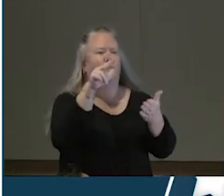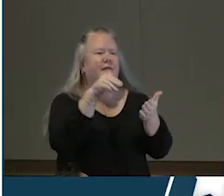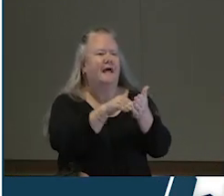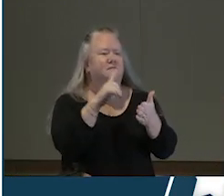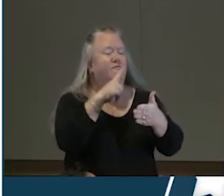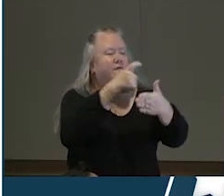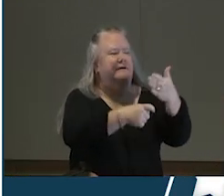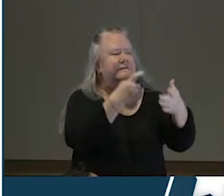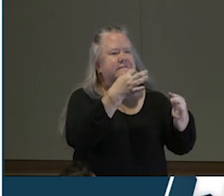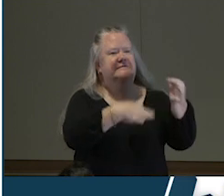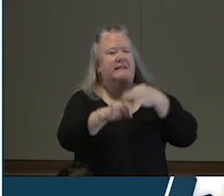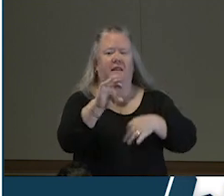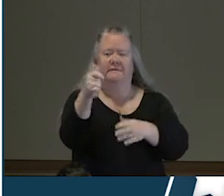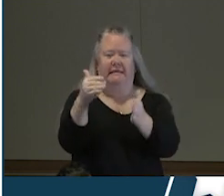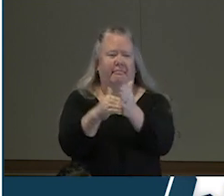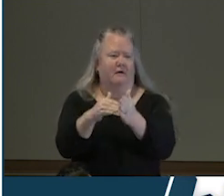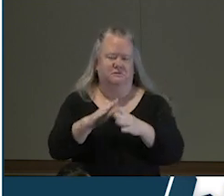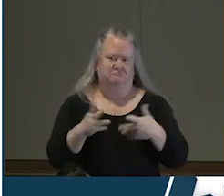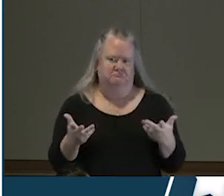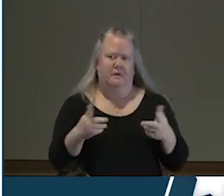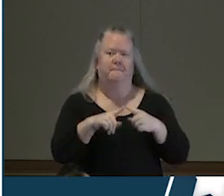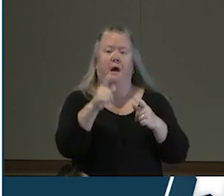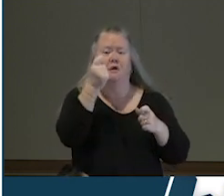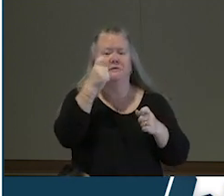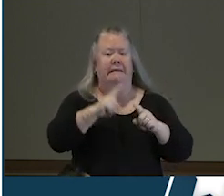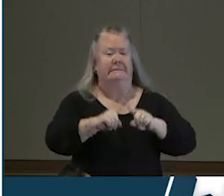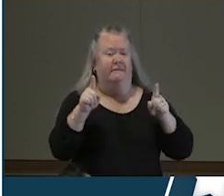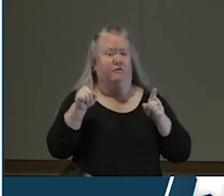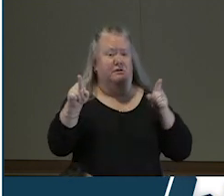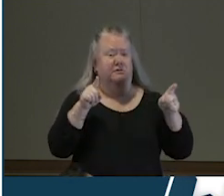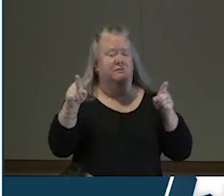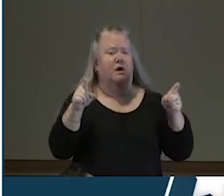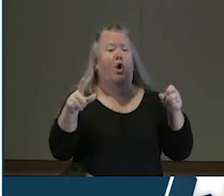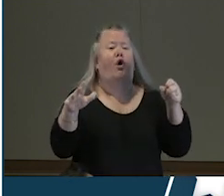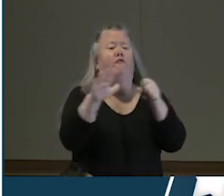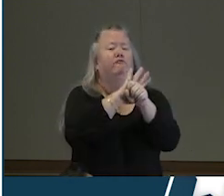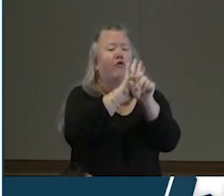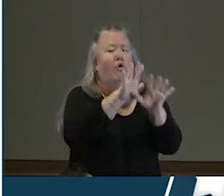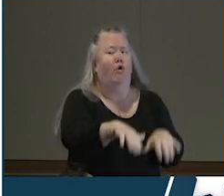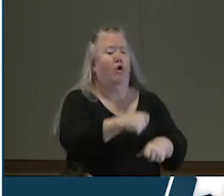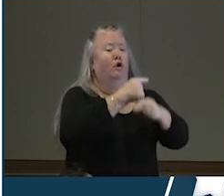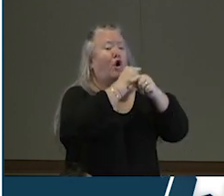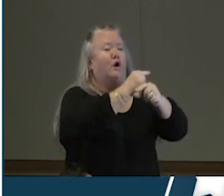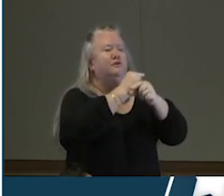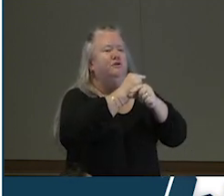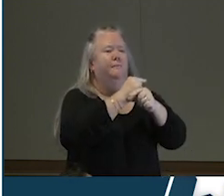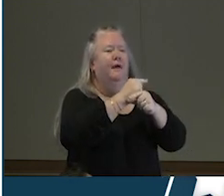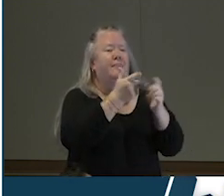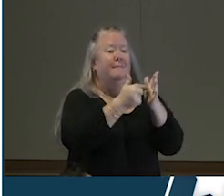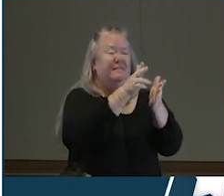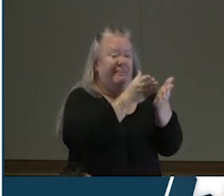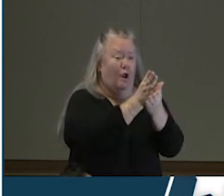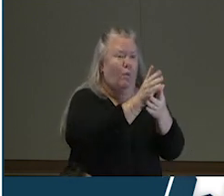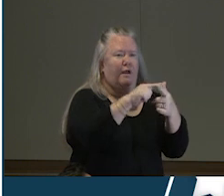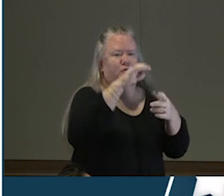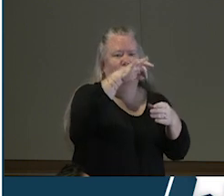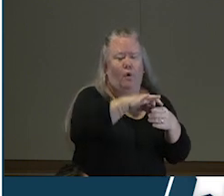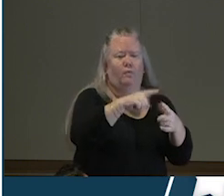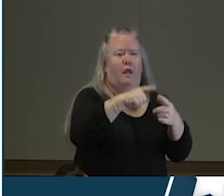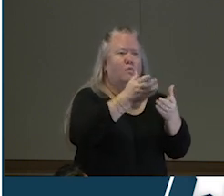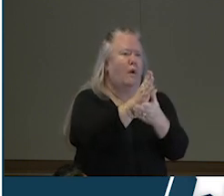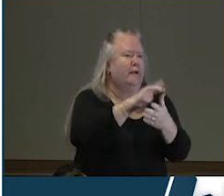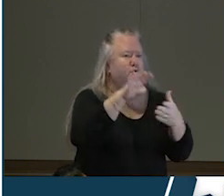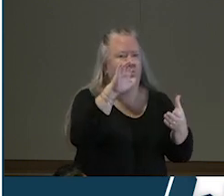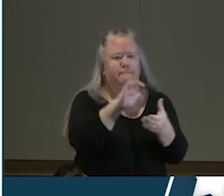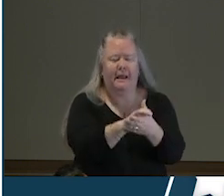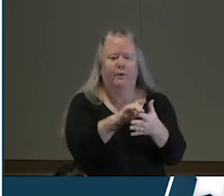fees versus $10,000 to do it. The biggest difference is that full guardianship is going to take away all their rights. Right to vote, right to marry, right